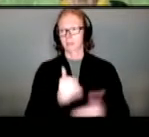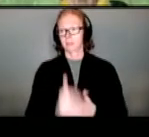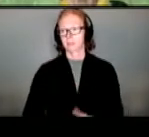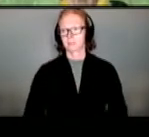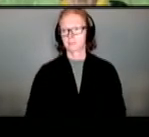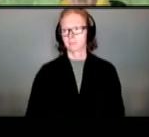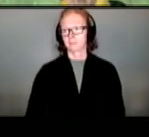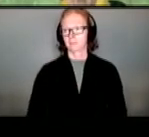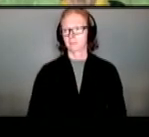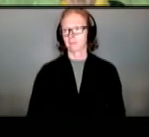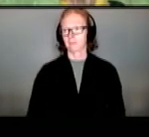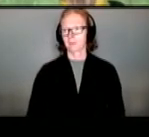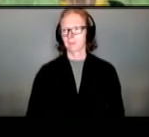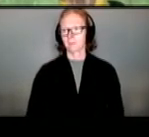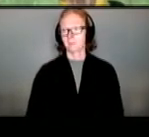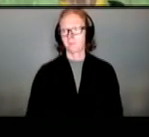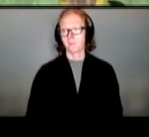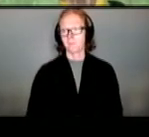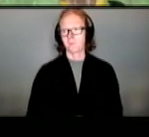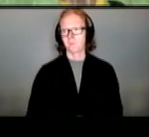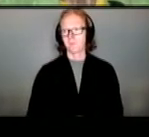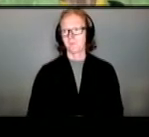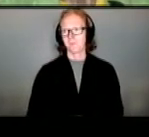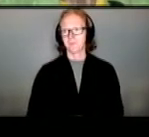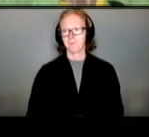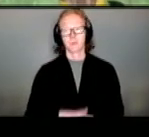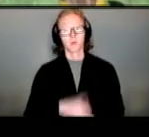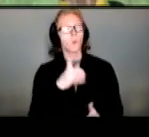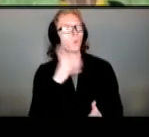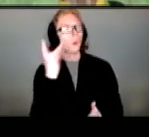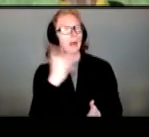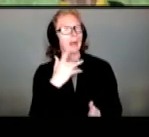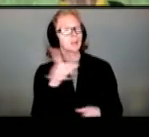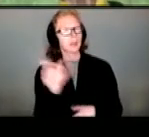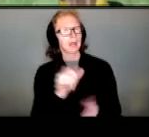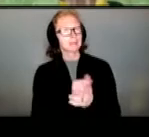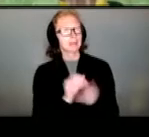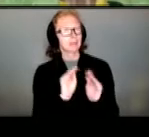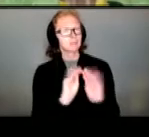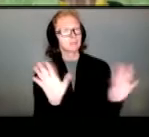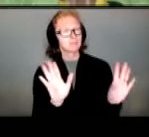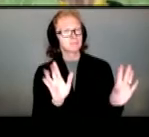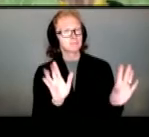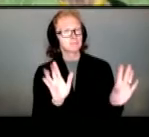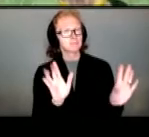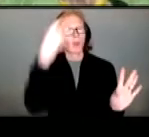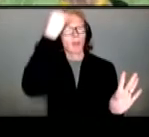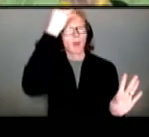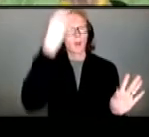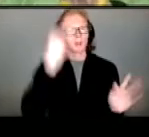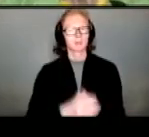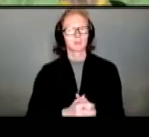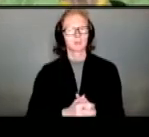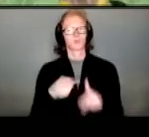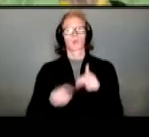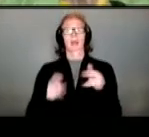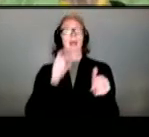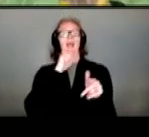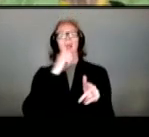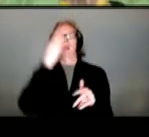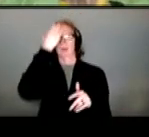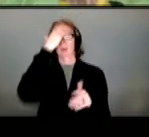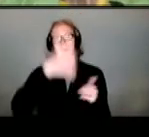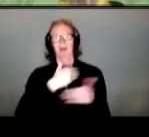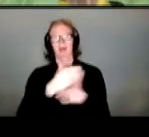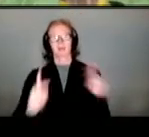should be? And then I also was thinking, what led you to that question? And so what are your thoughts about that? Real quickly, I know we have to go to the next